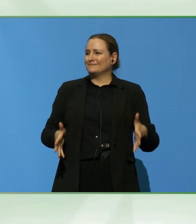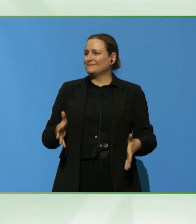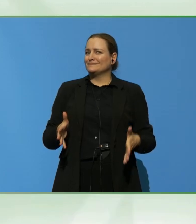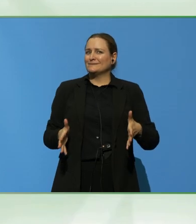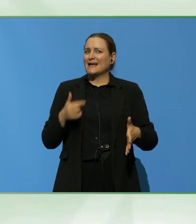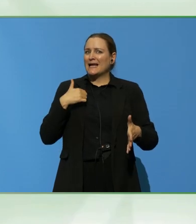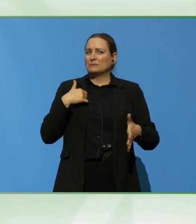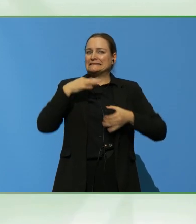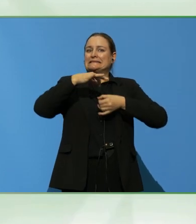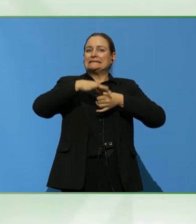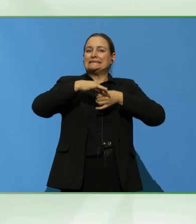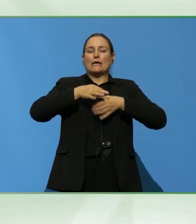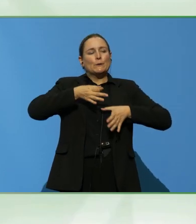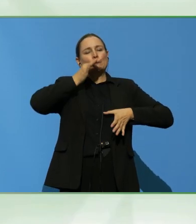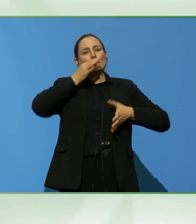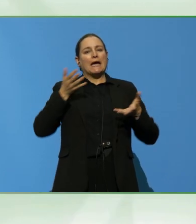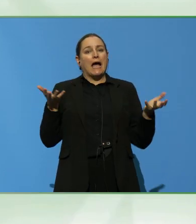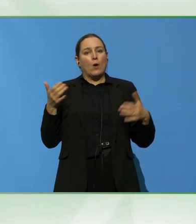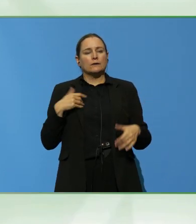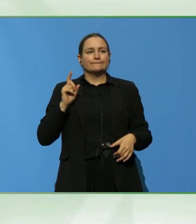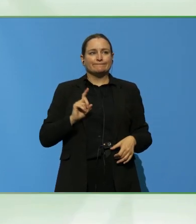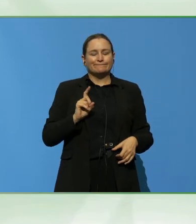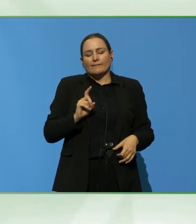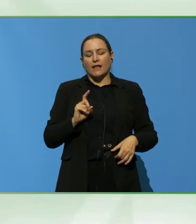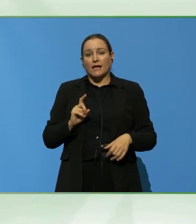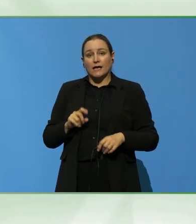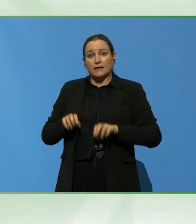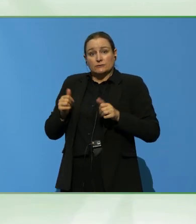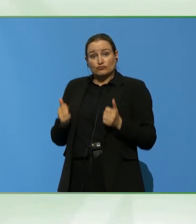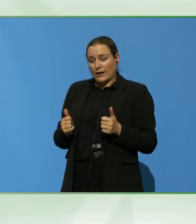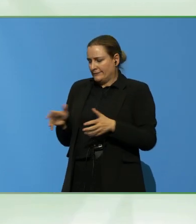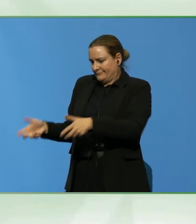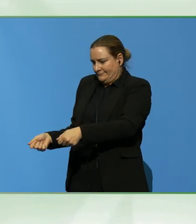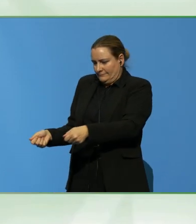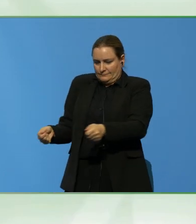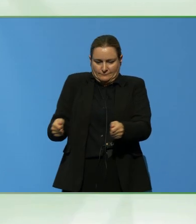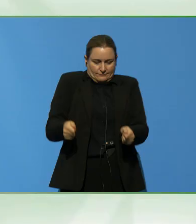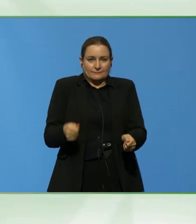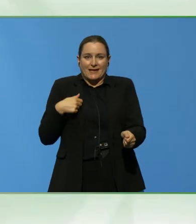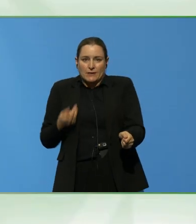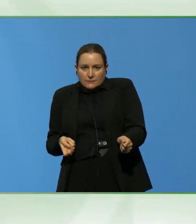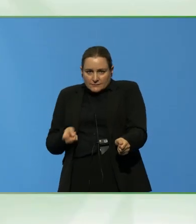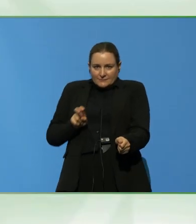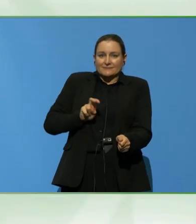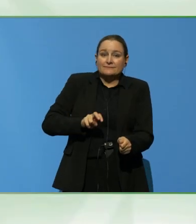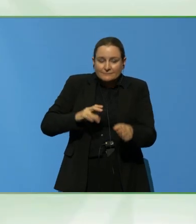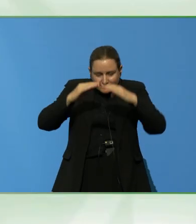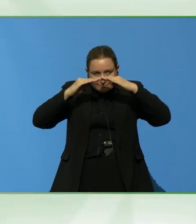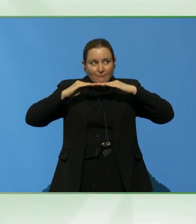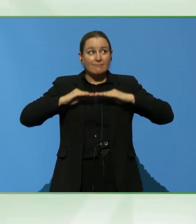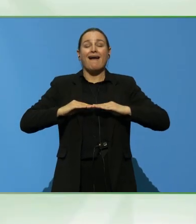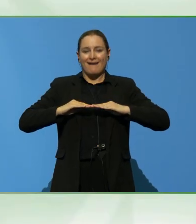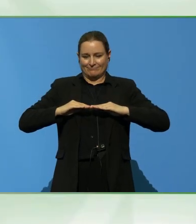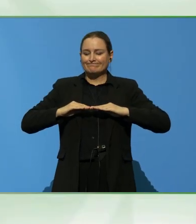authentic, and I think that's what we need more of. And just to sort of summarize, real change is going to really come from